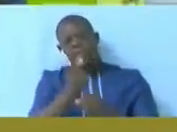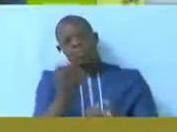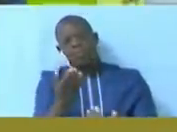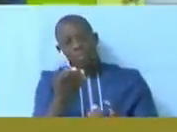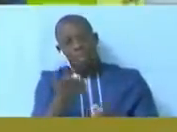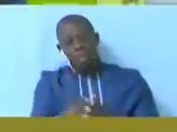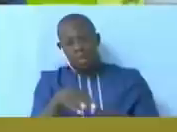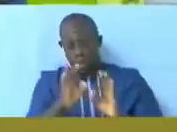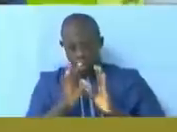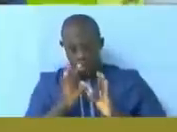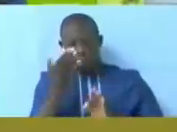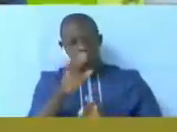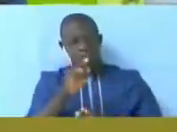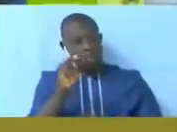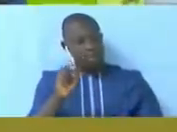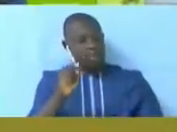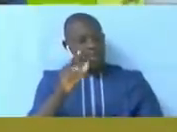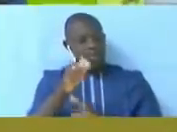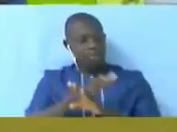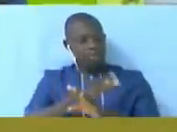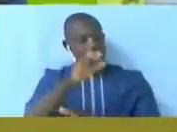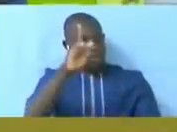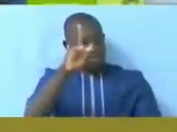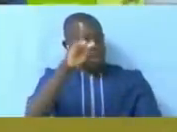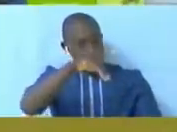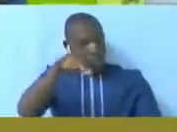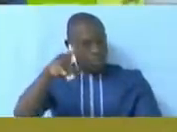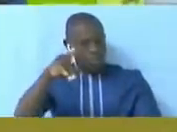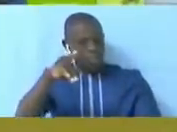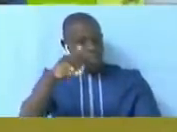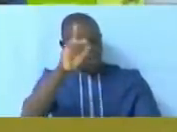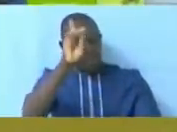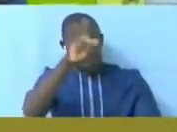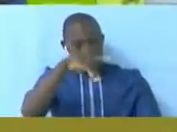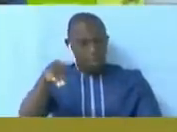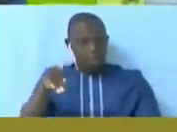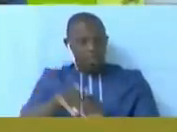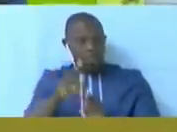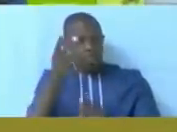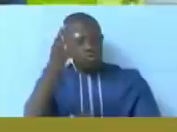But taking from the fact that he was the DPP for two consecutive terms.